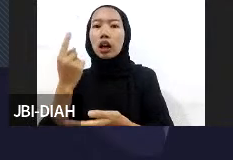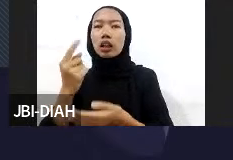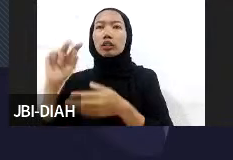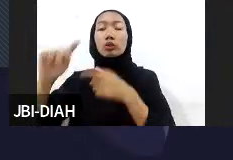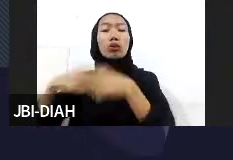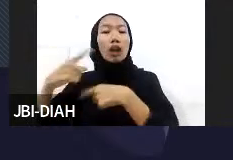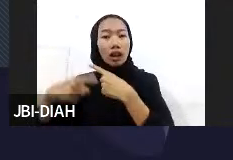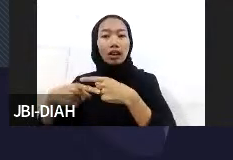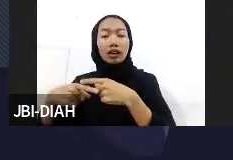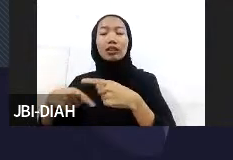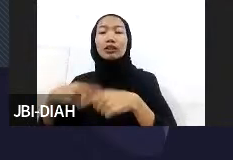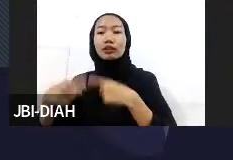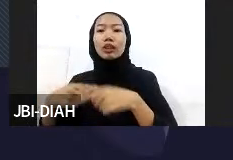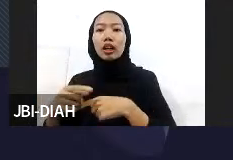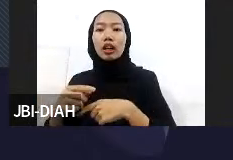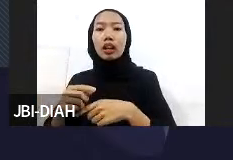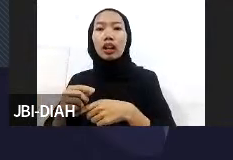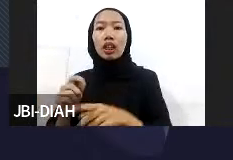that